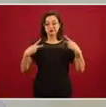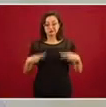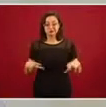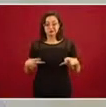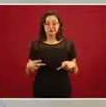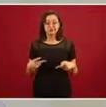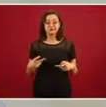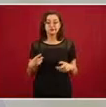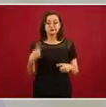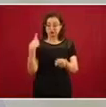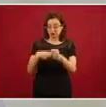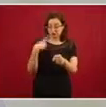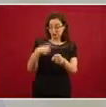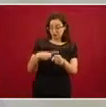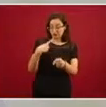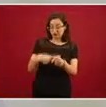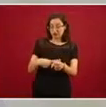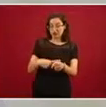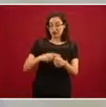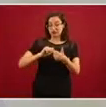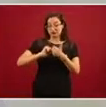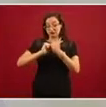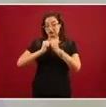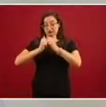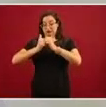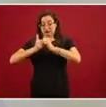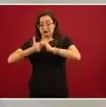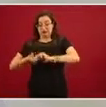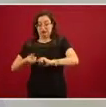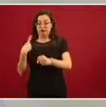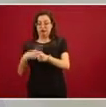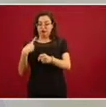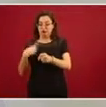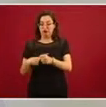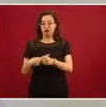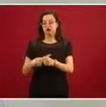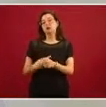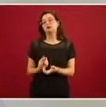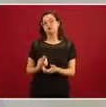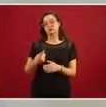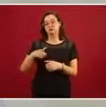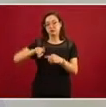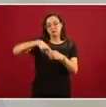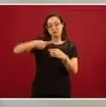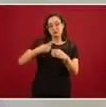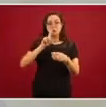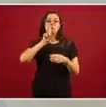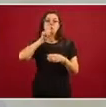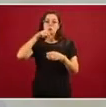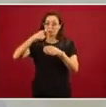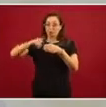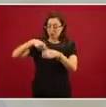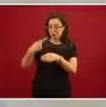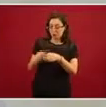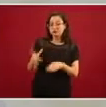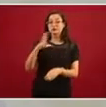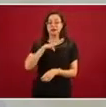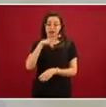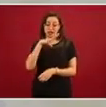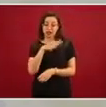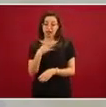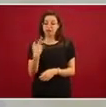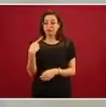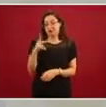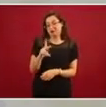this time that happens between suspect case and confirmed case is not related to the